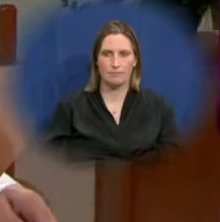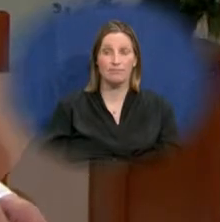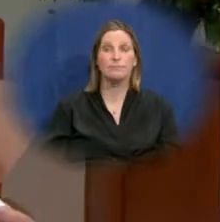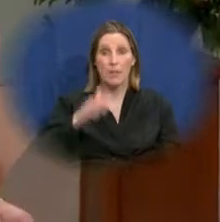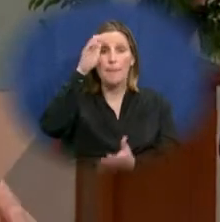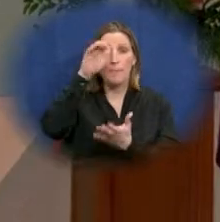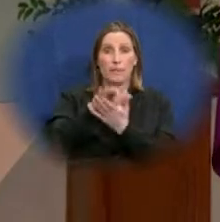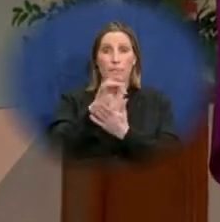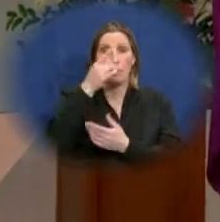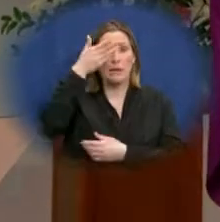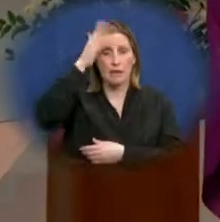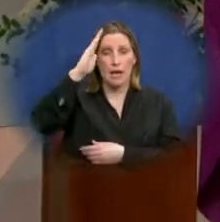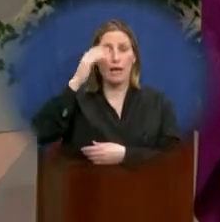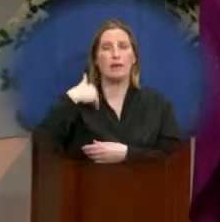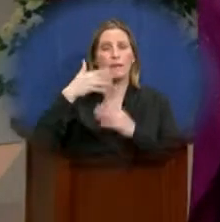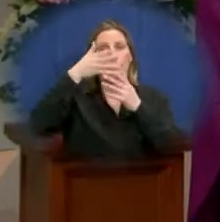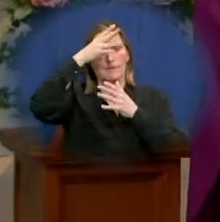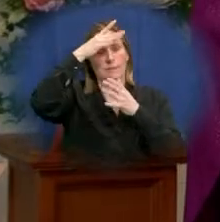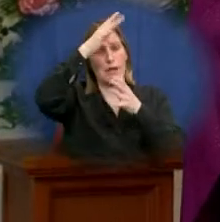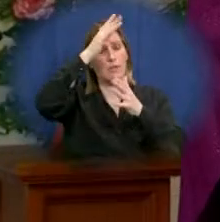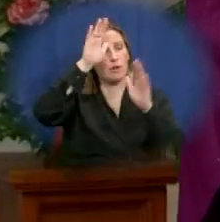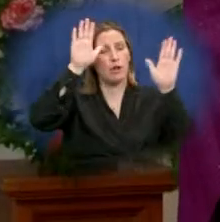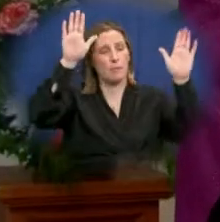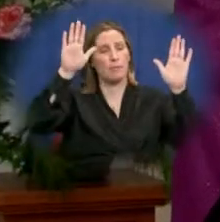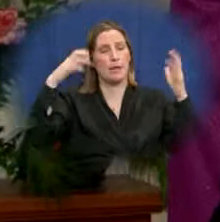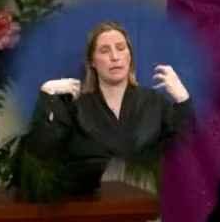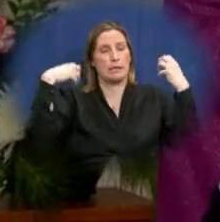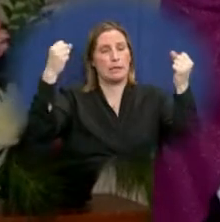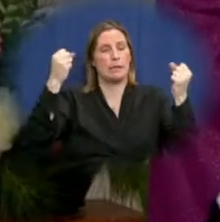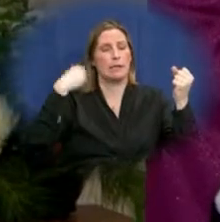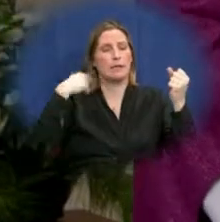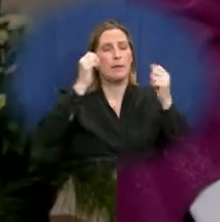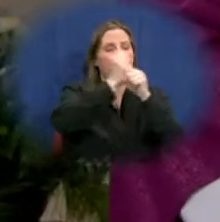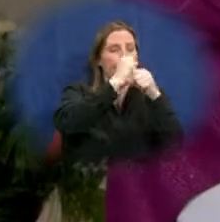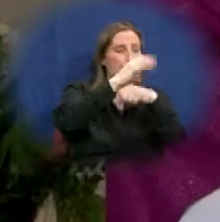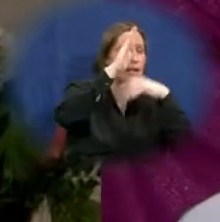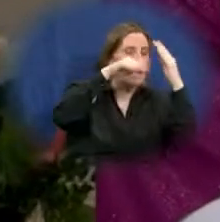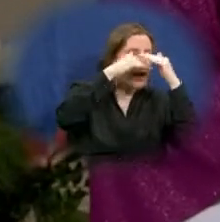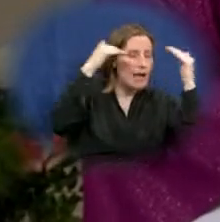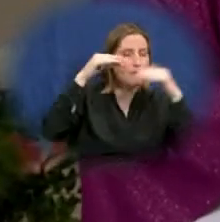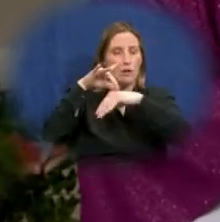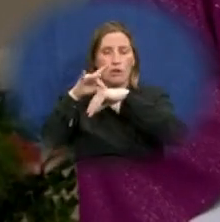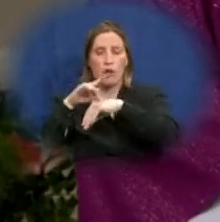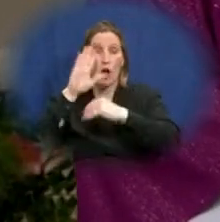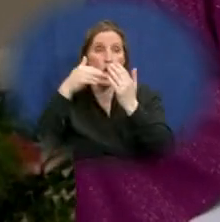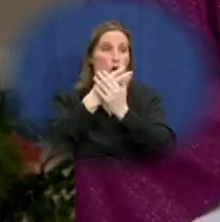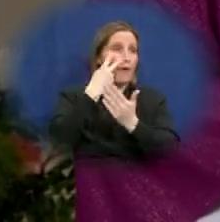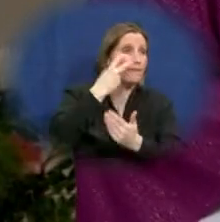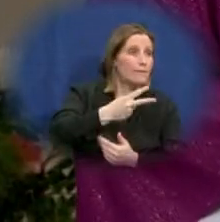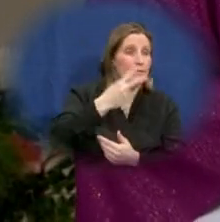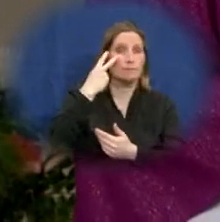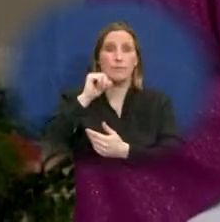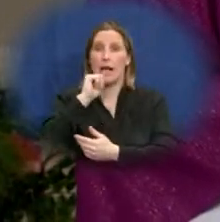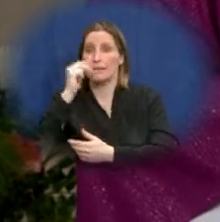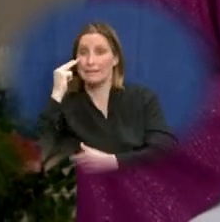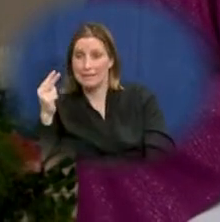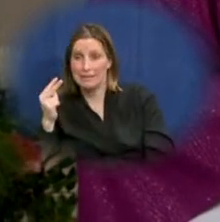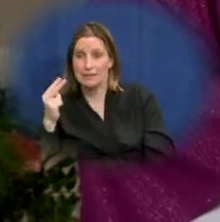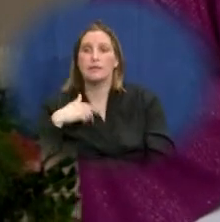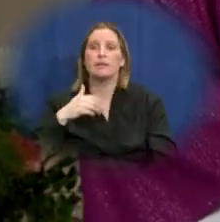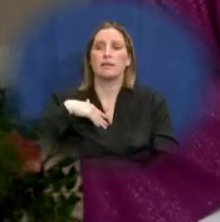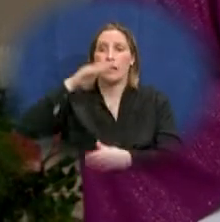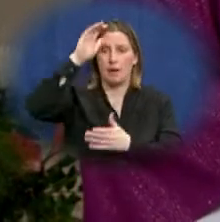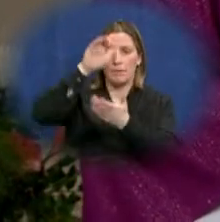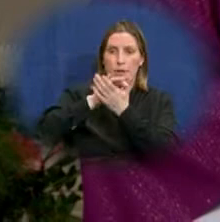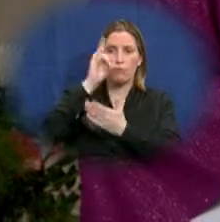I believe in one God, the Father Almighty, maker of heaven and earth, of all things visible and invisible. I believe